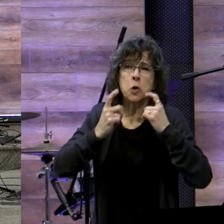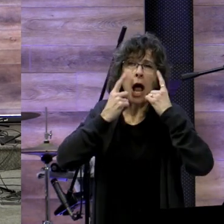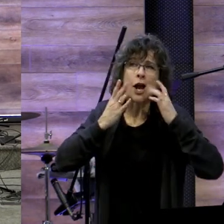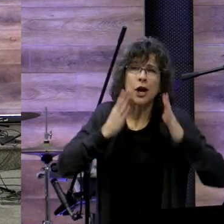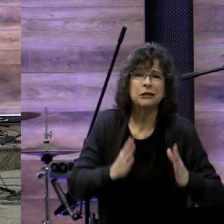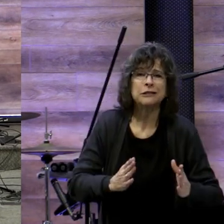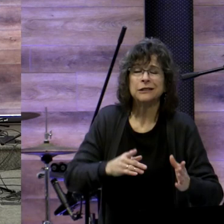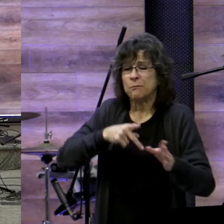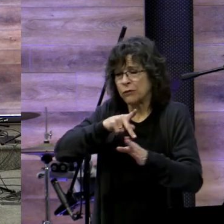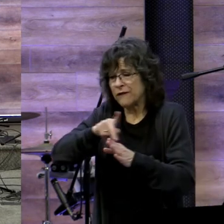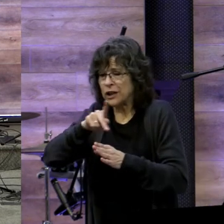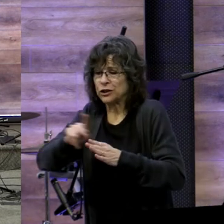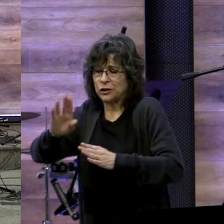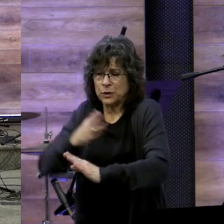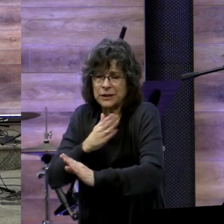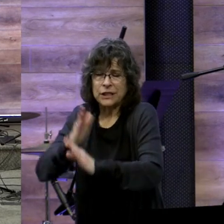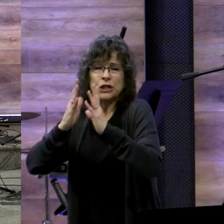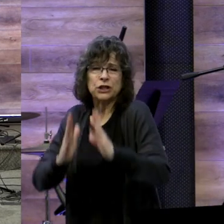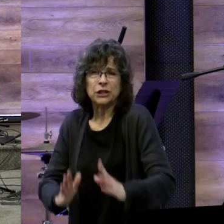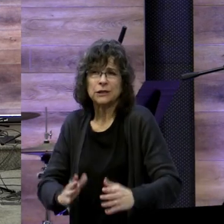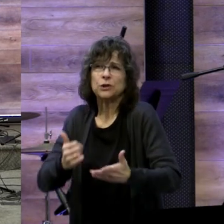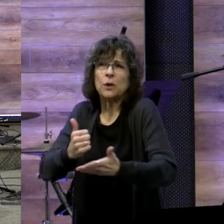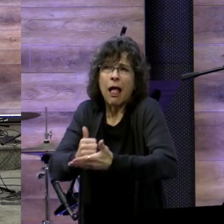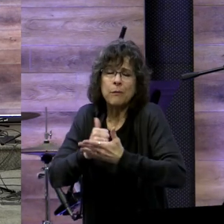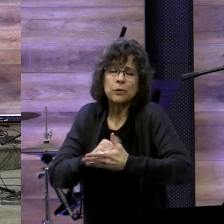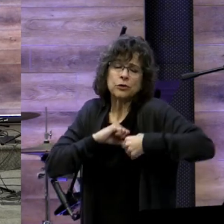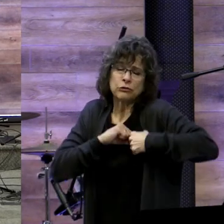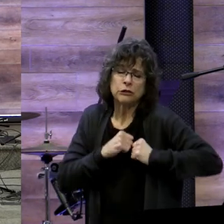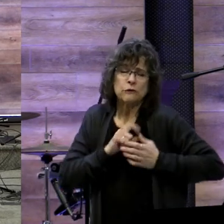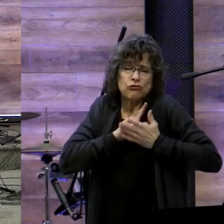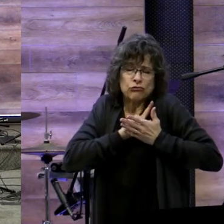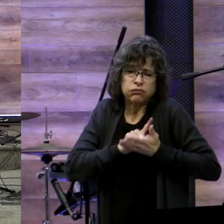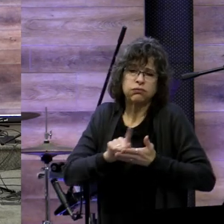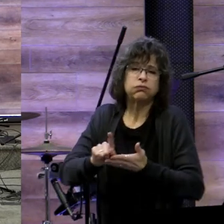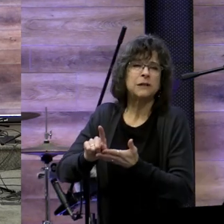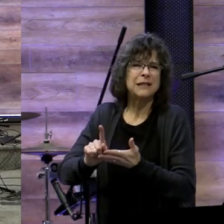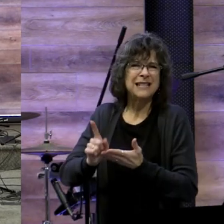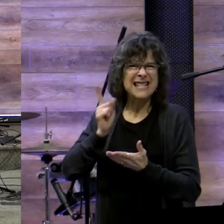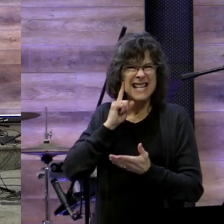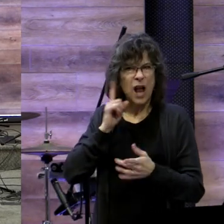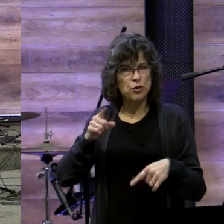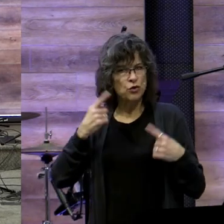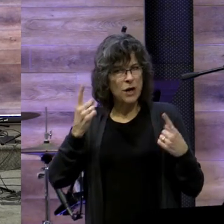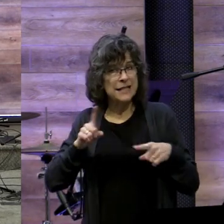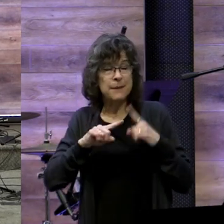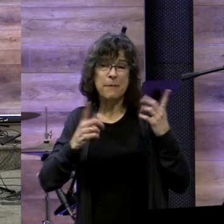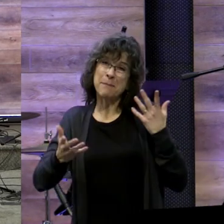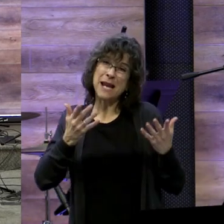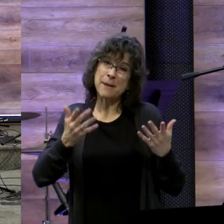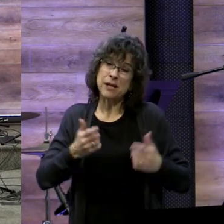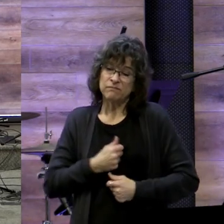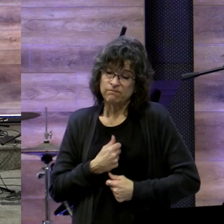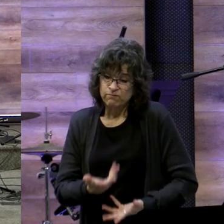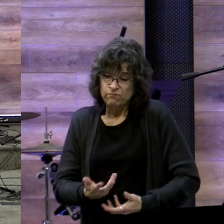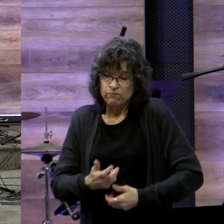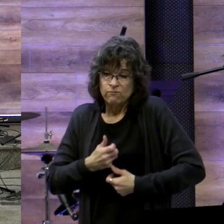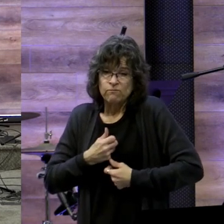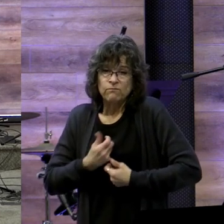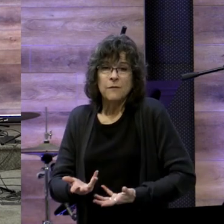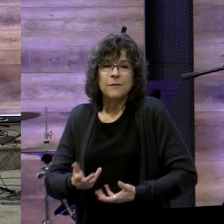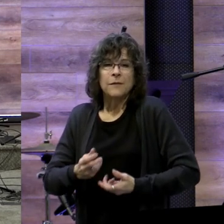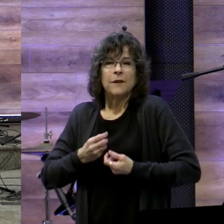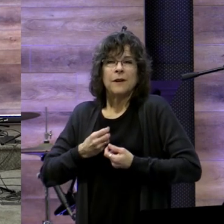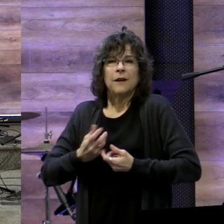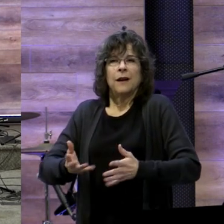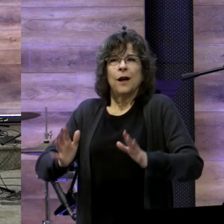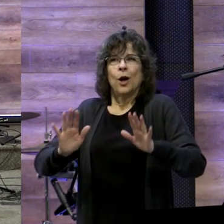grief all throughout the week. Which sounds crazy, but maybe getting those emotions out at that particular moment is helpful